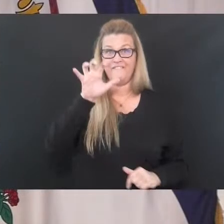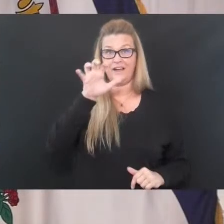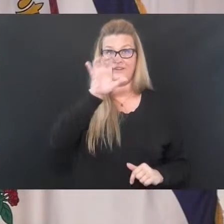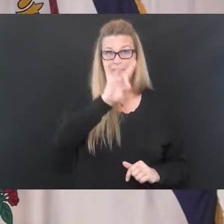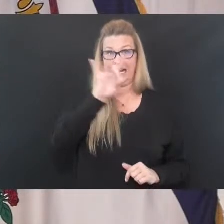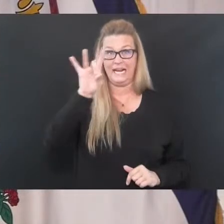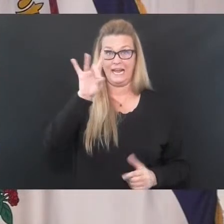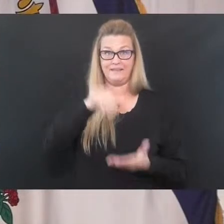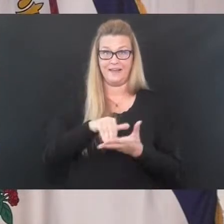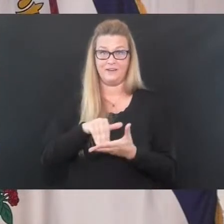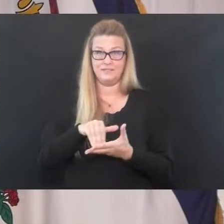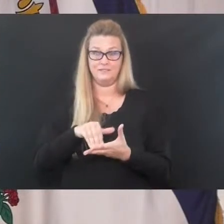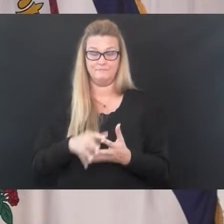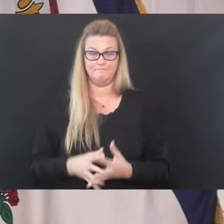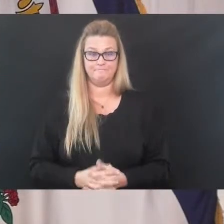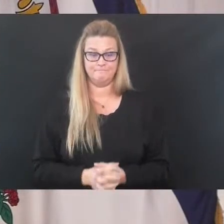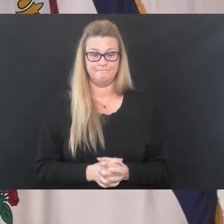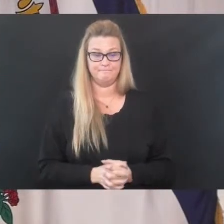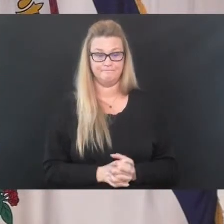588,000.